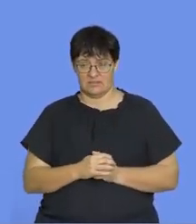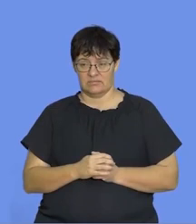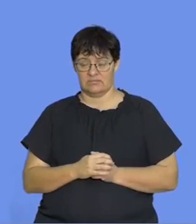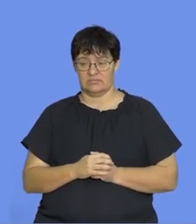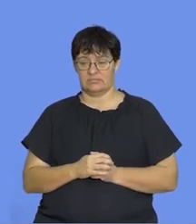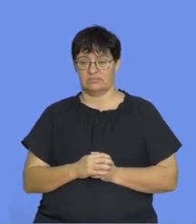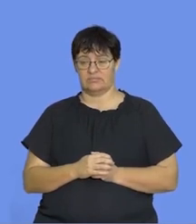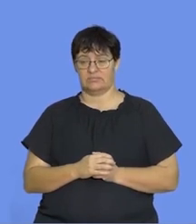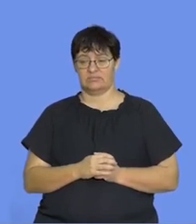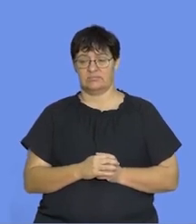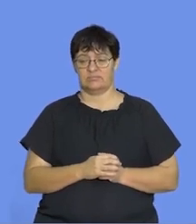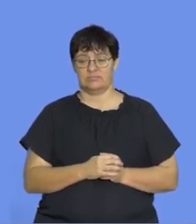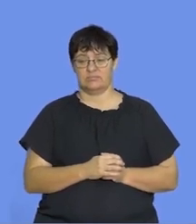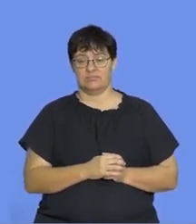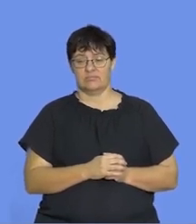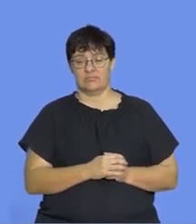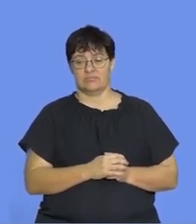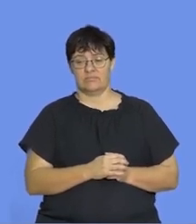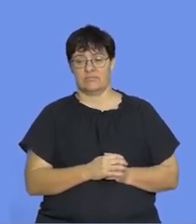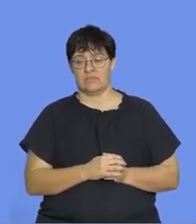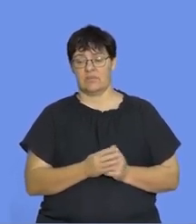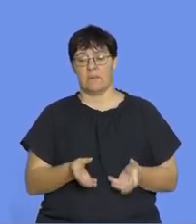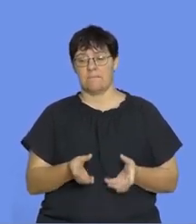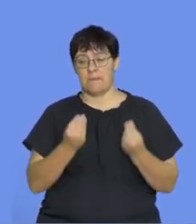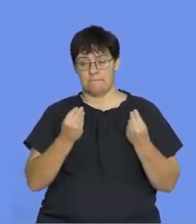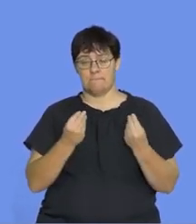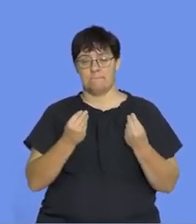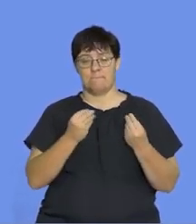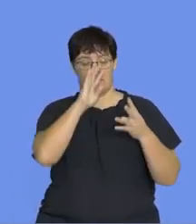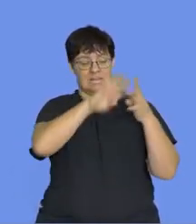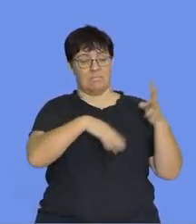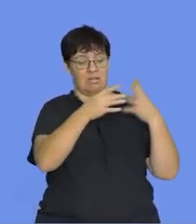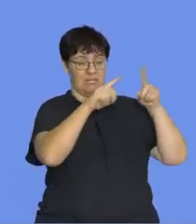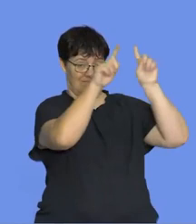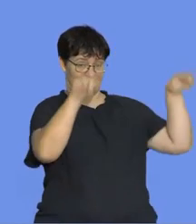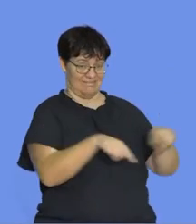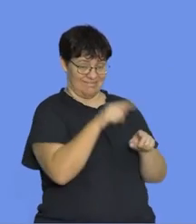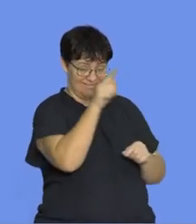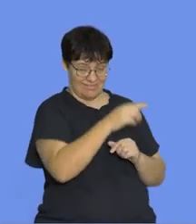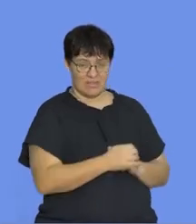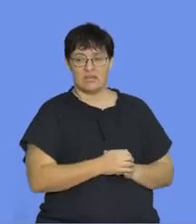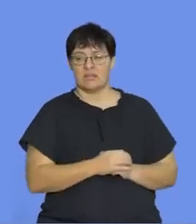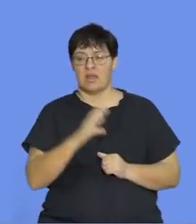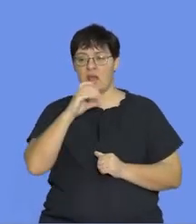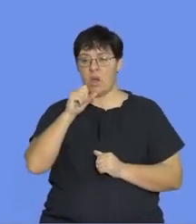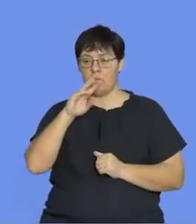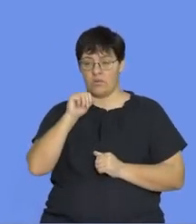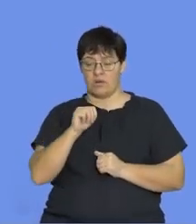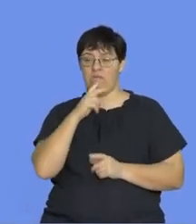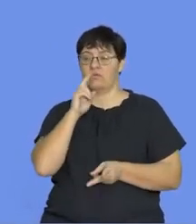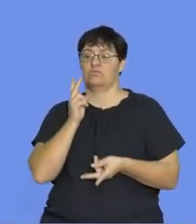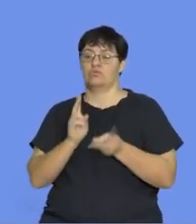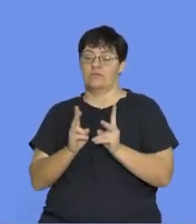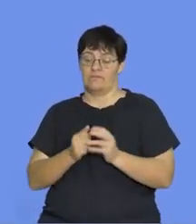calcium is 40. We'd get that from the periodic table, okay? And then carbon is 12. We have seen that. So that's